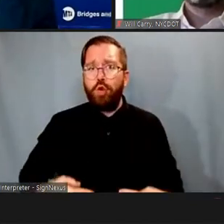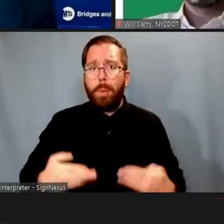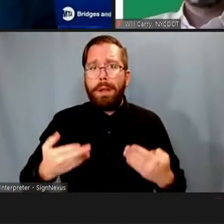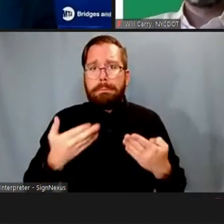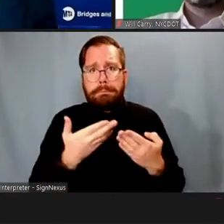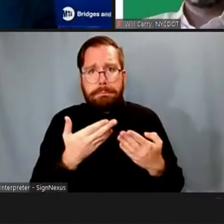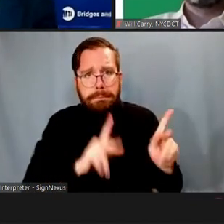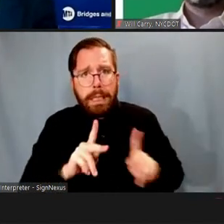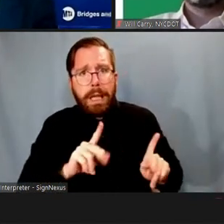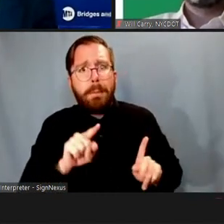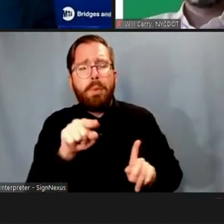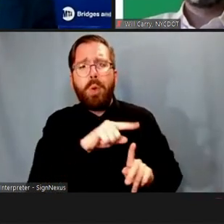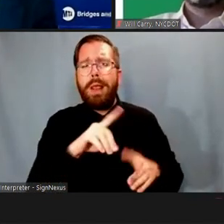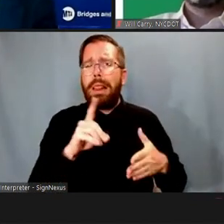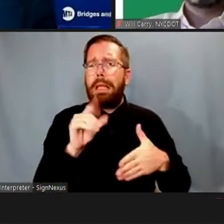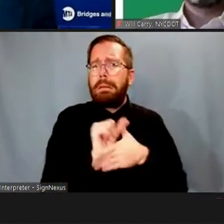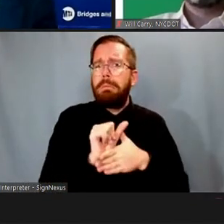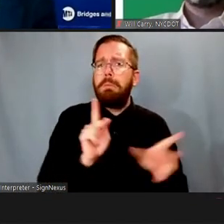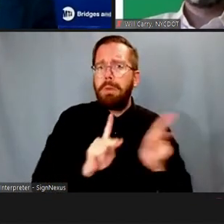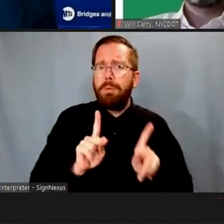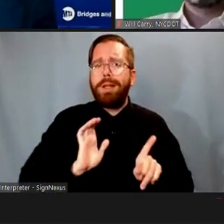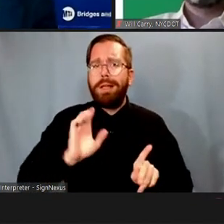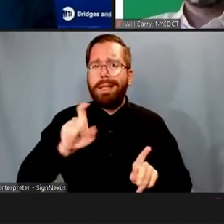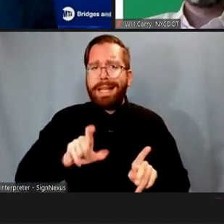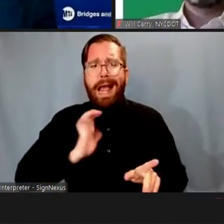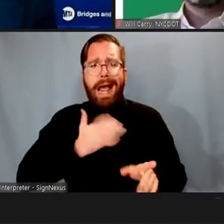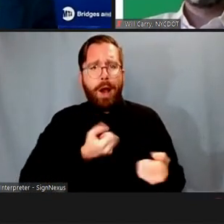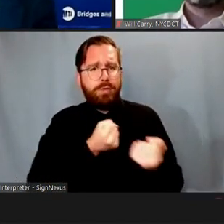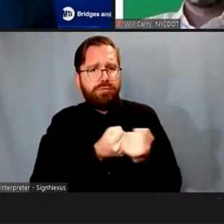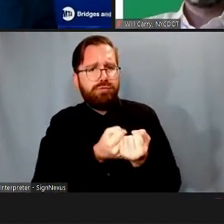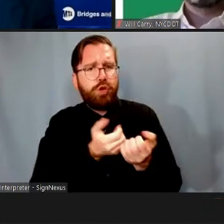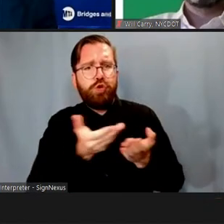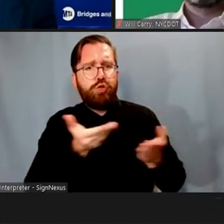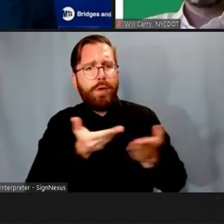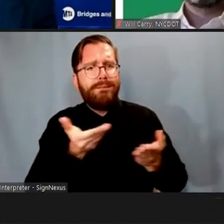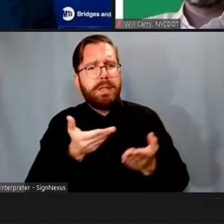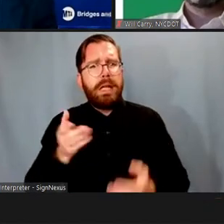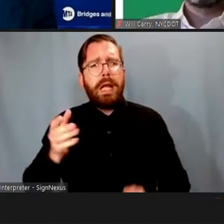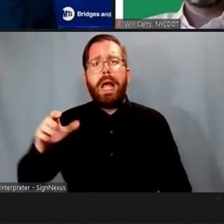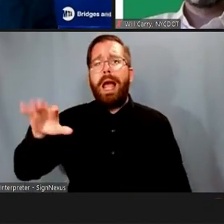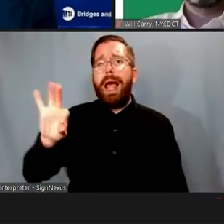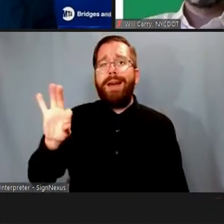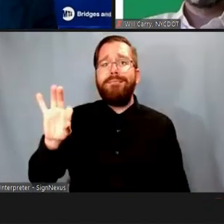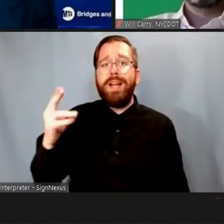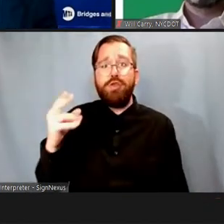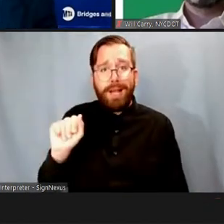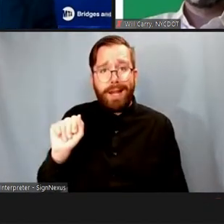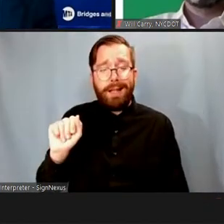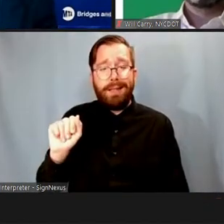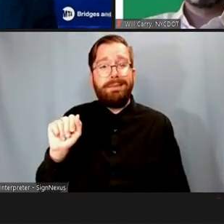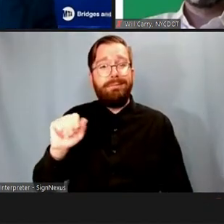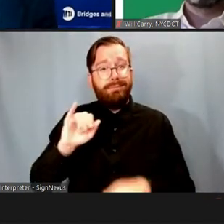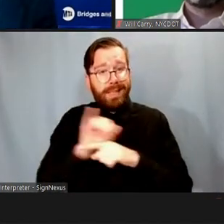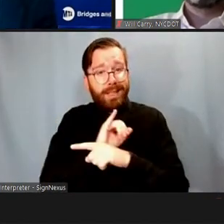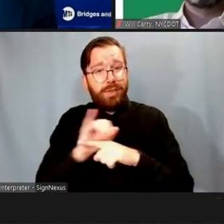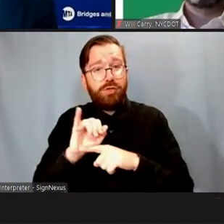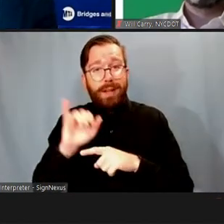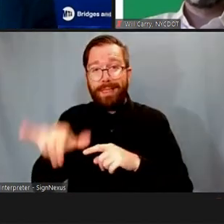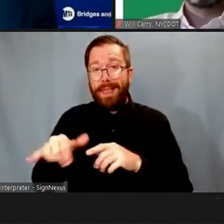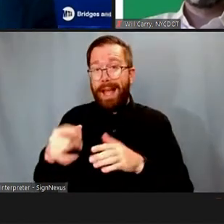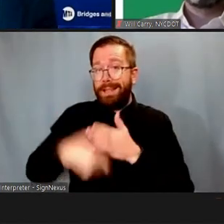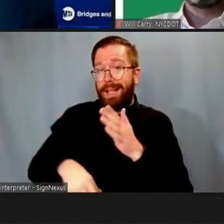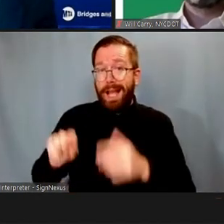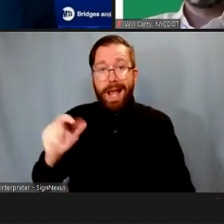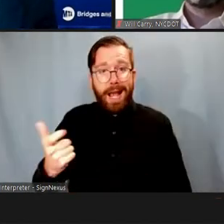are totally opposed to these tasks for fhb industry please no we don't want that tax thank you so